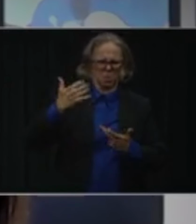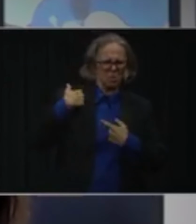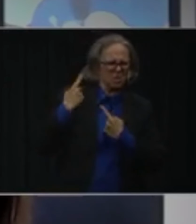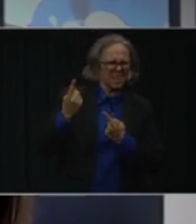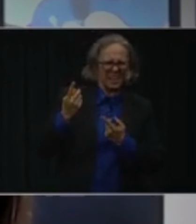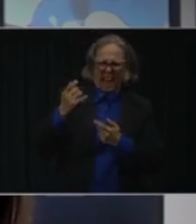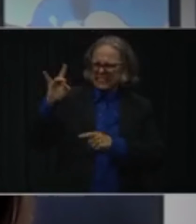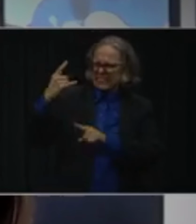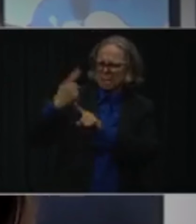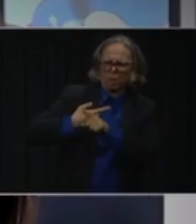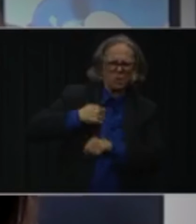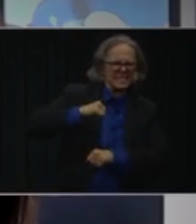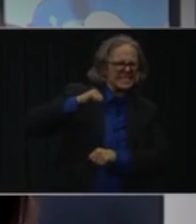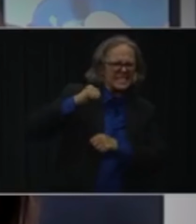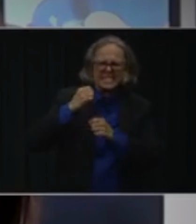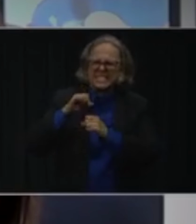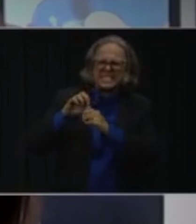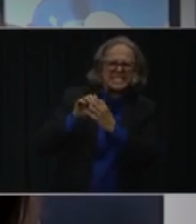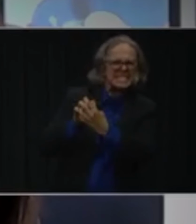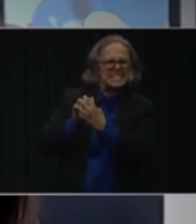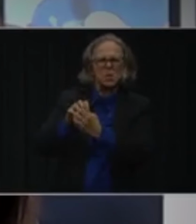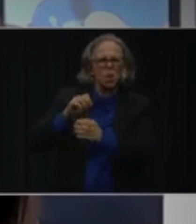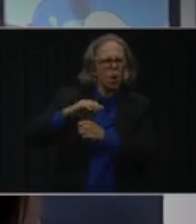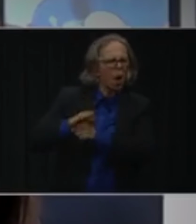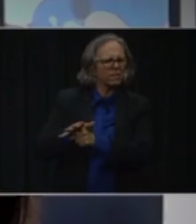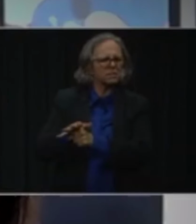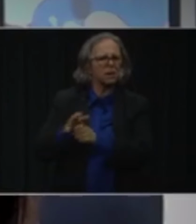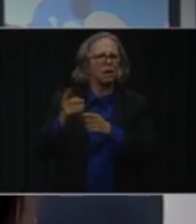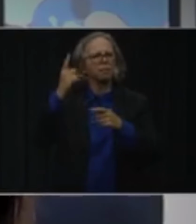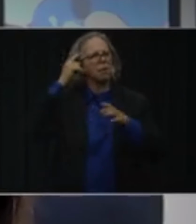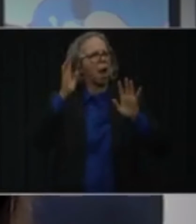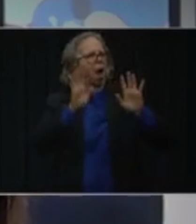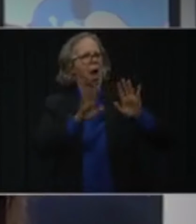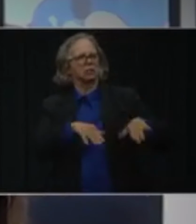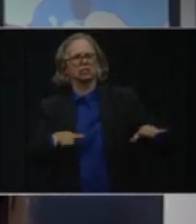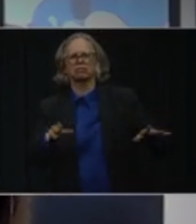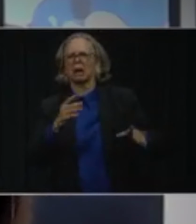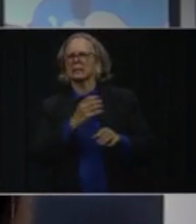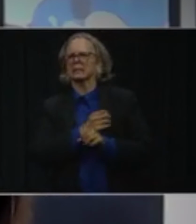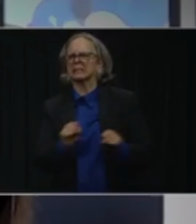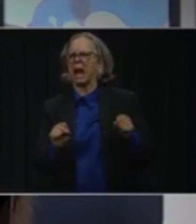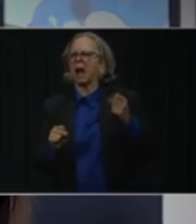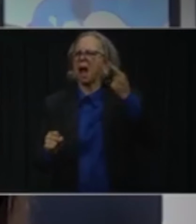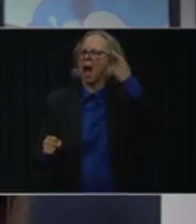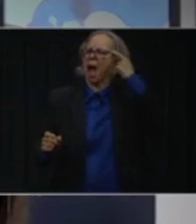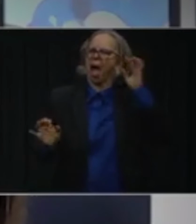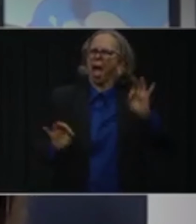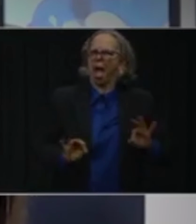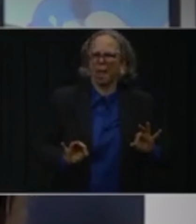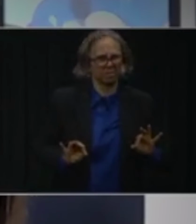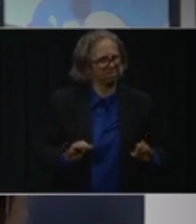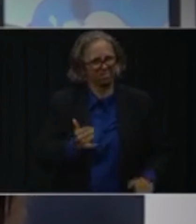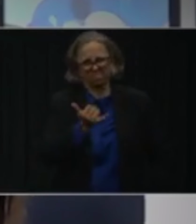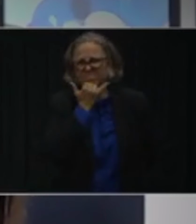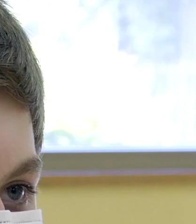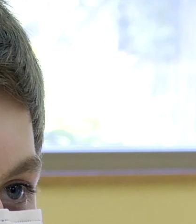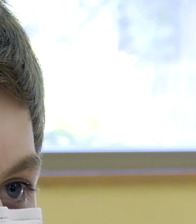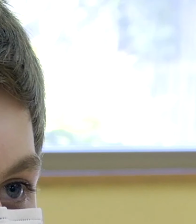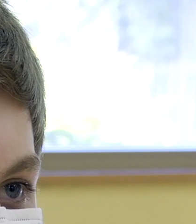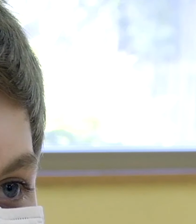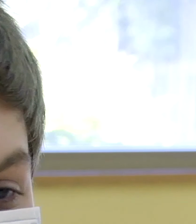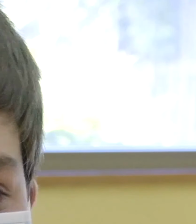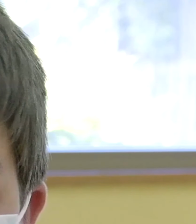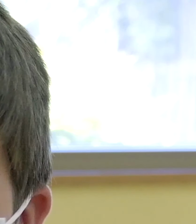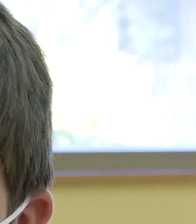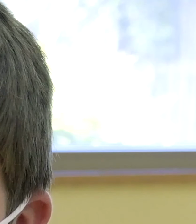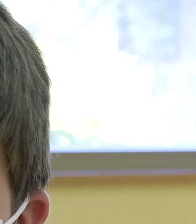a disease that did not impact our kids in a significant way. Well, that belief has really been shattered over the last several months. As